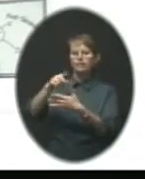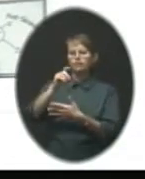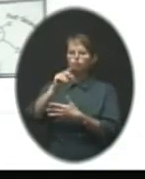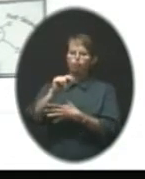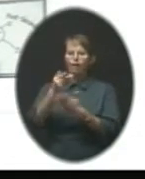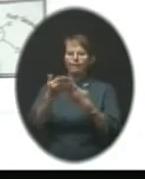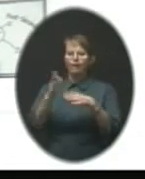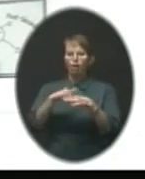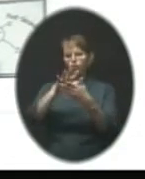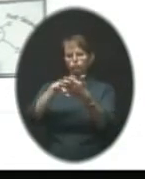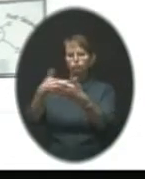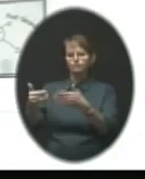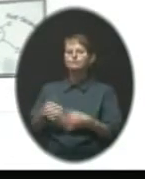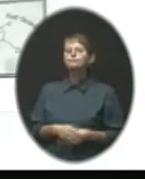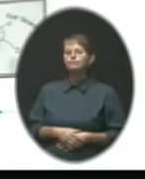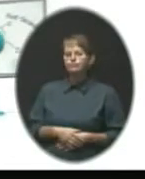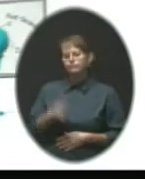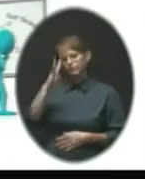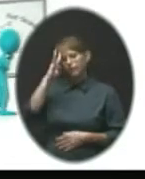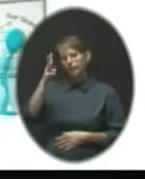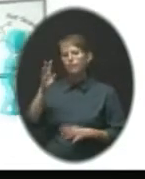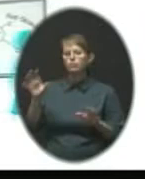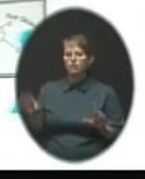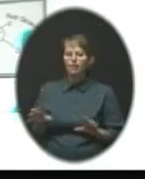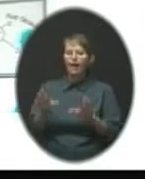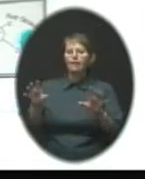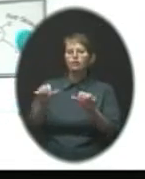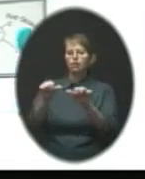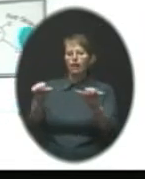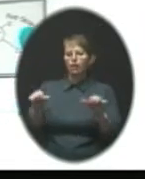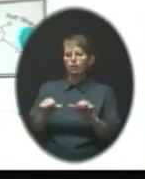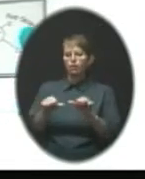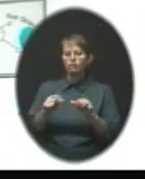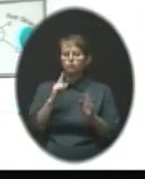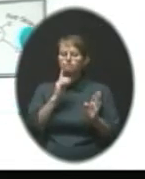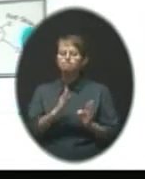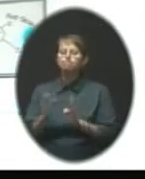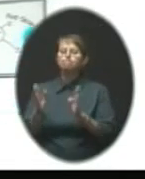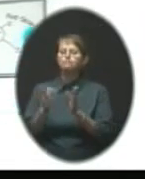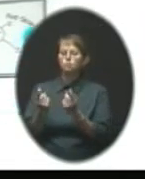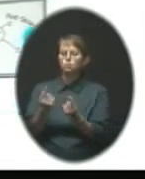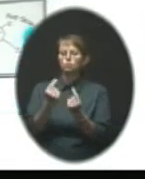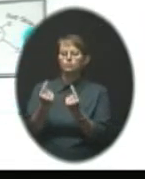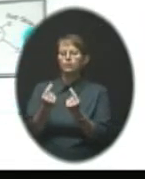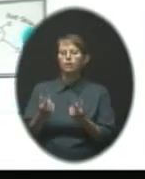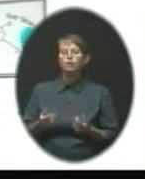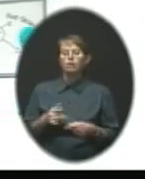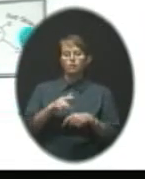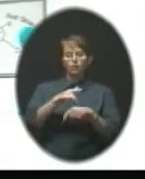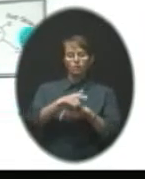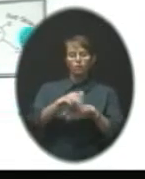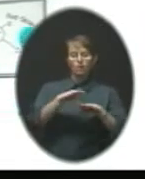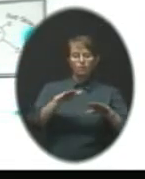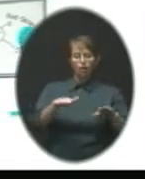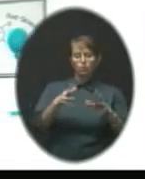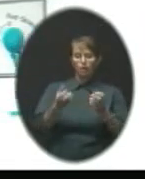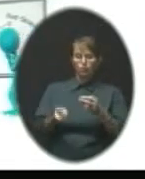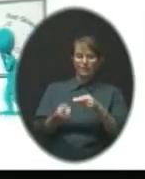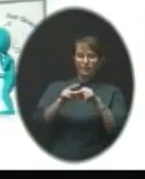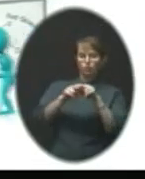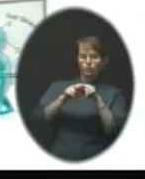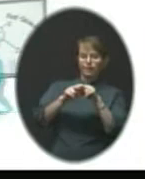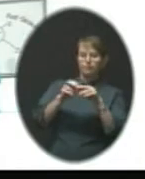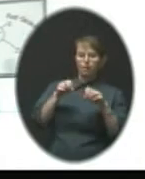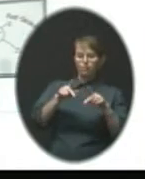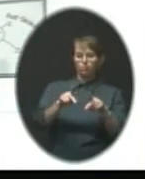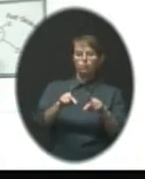action areas, and you can see the three action areas that we came up with from early childhood, increasing our early childhood